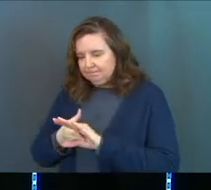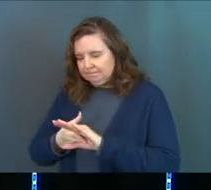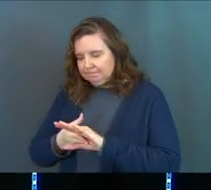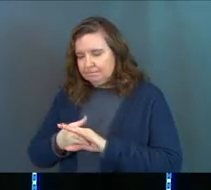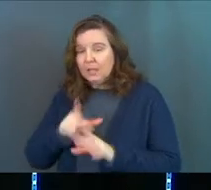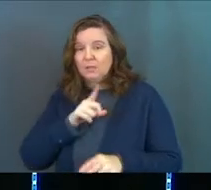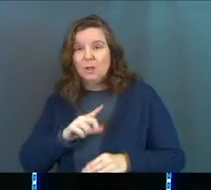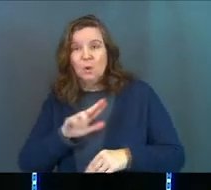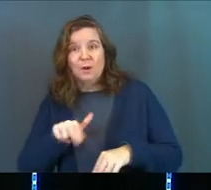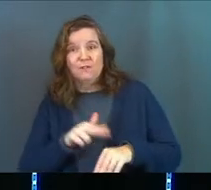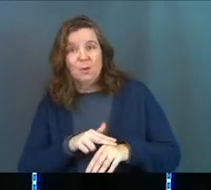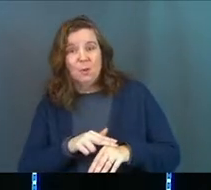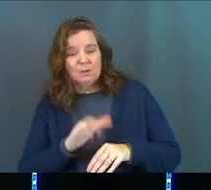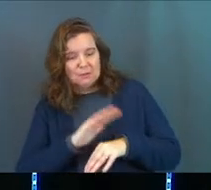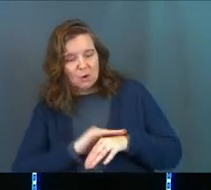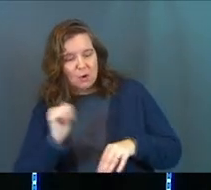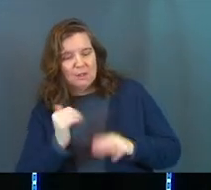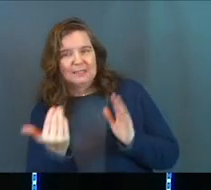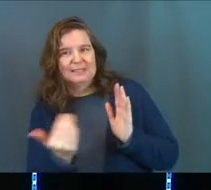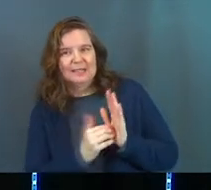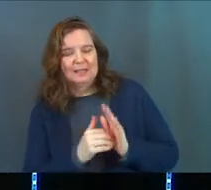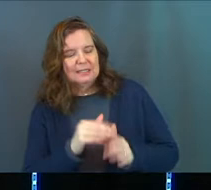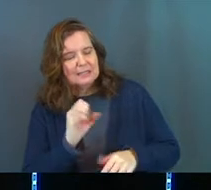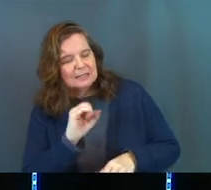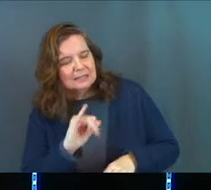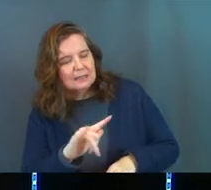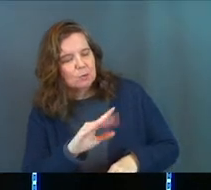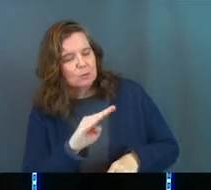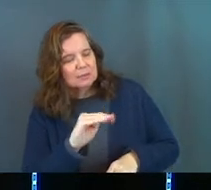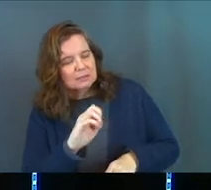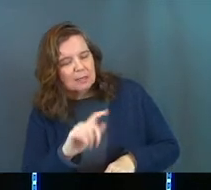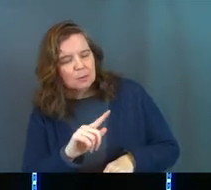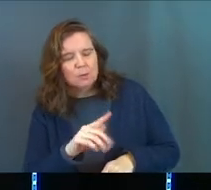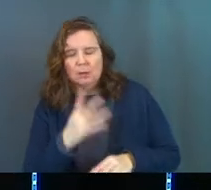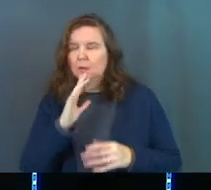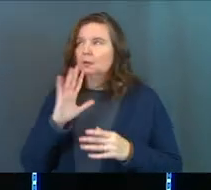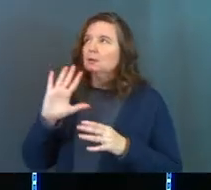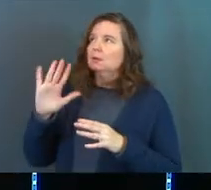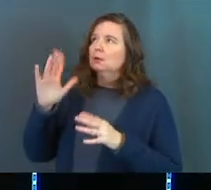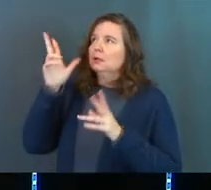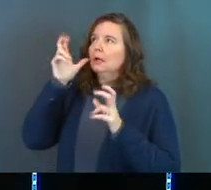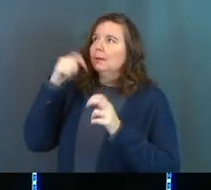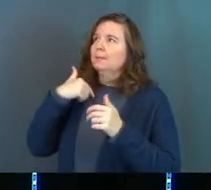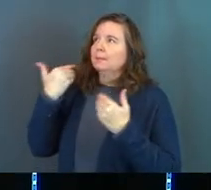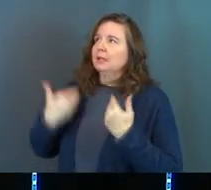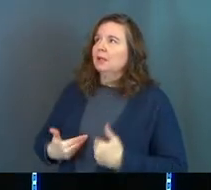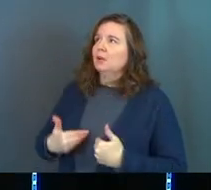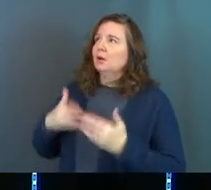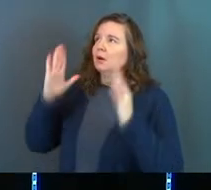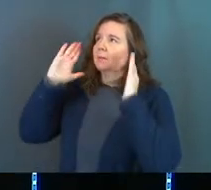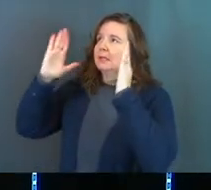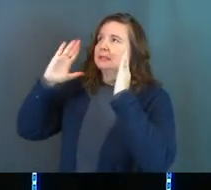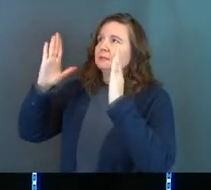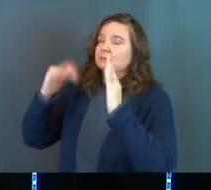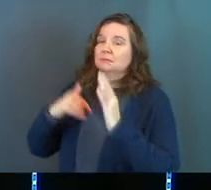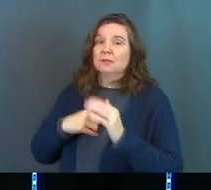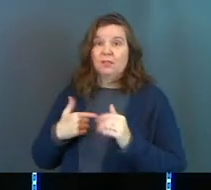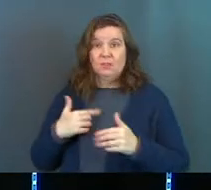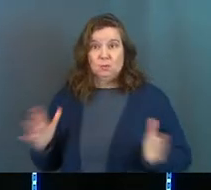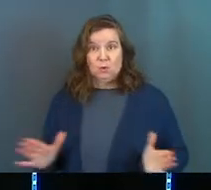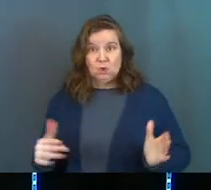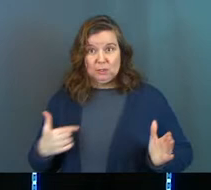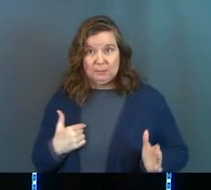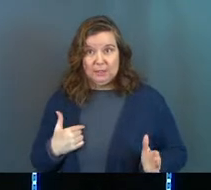course, came and called as before. Samuel, Samuel. And Samuel replied, speak, your servant is listening. Here's what encourages me